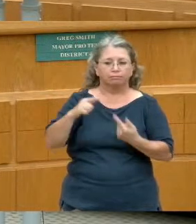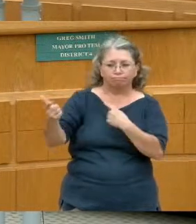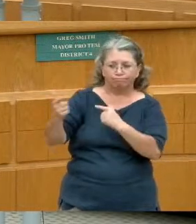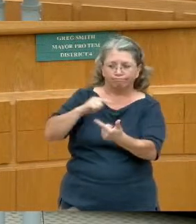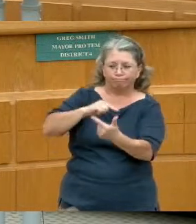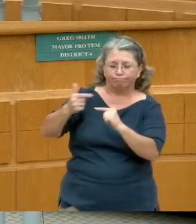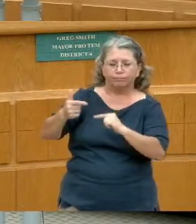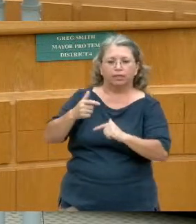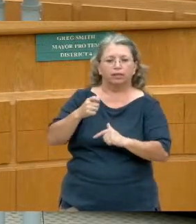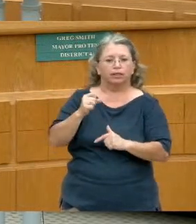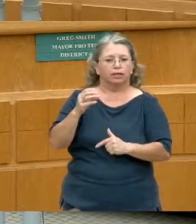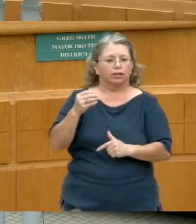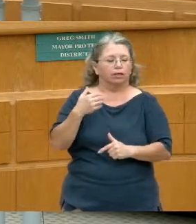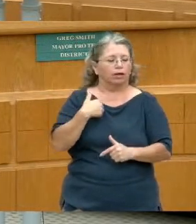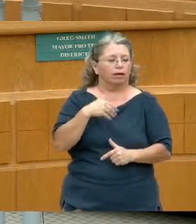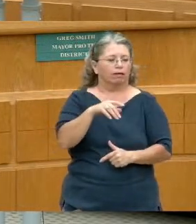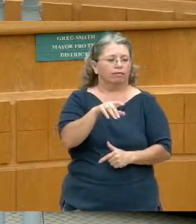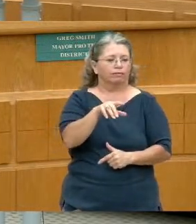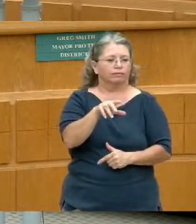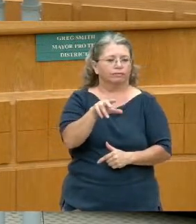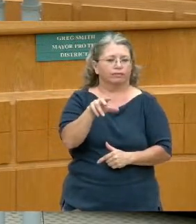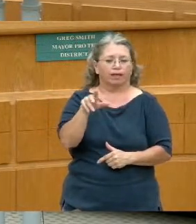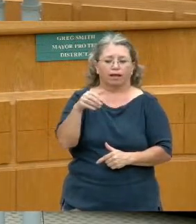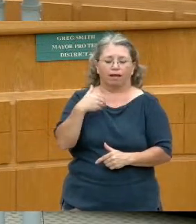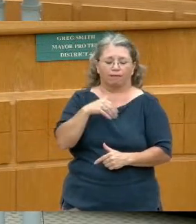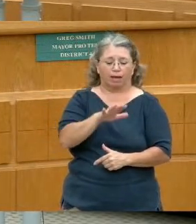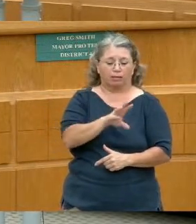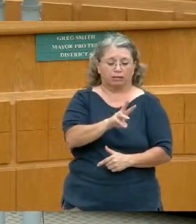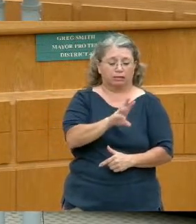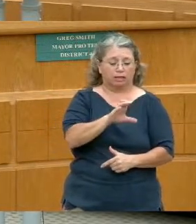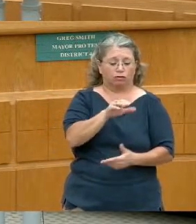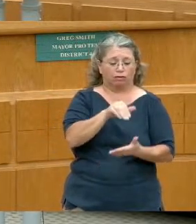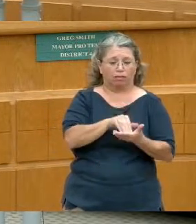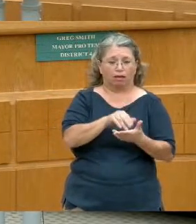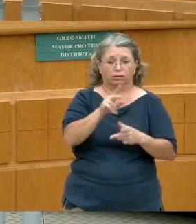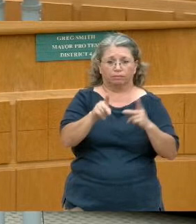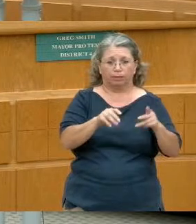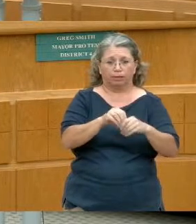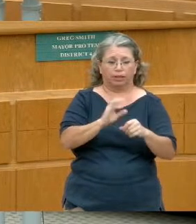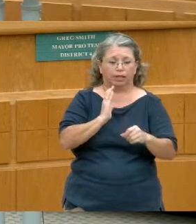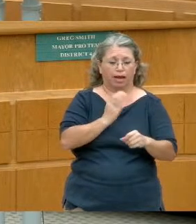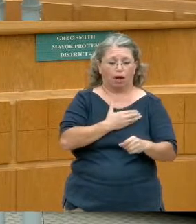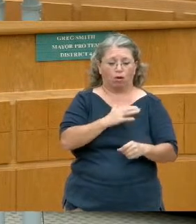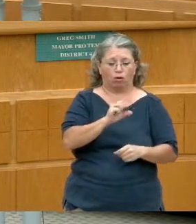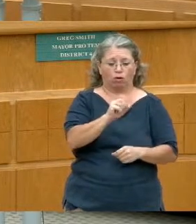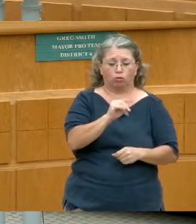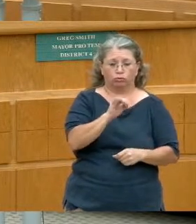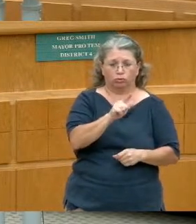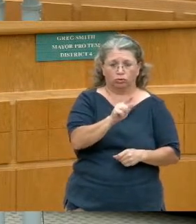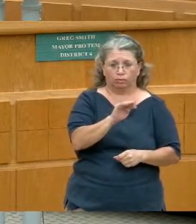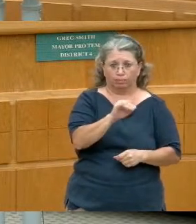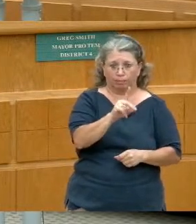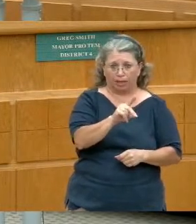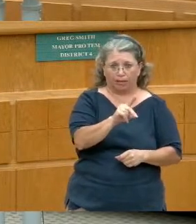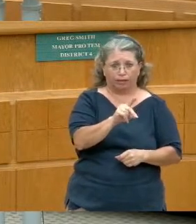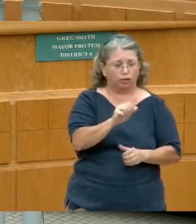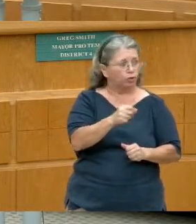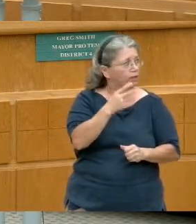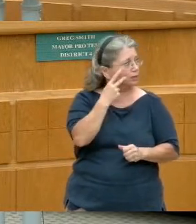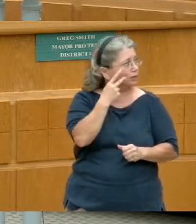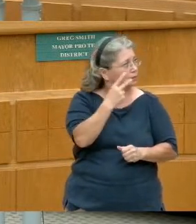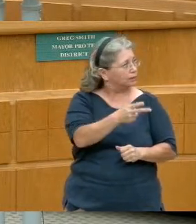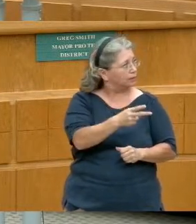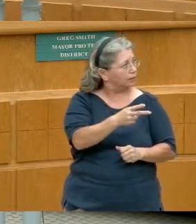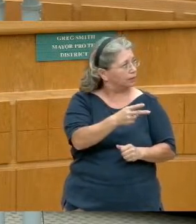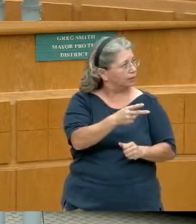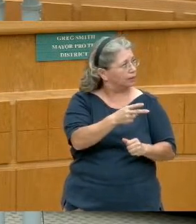100,000 people. There's about 600,000 people in the Coastal Bend area, and I'll give you a little bit of a calibration. You can see the outbreaks right here.